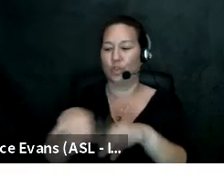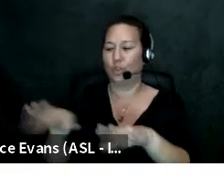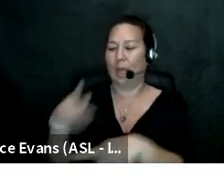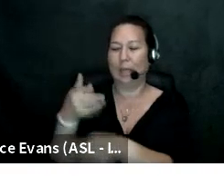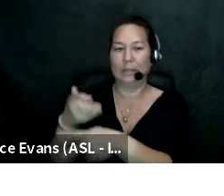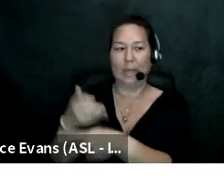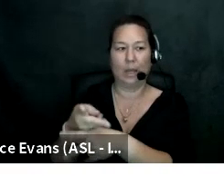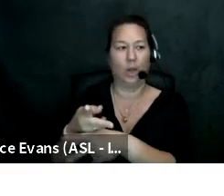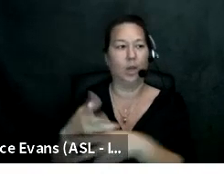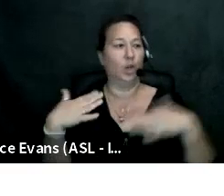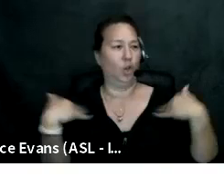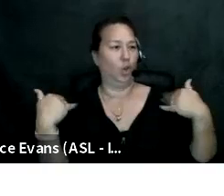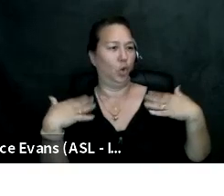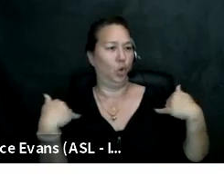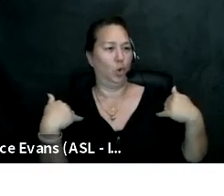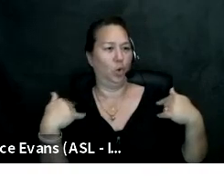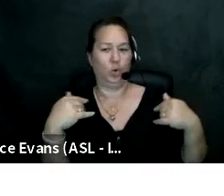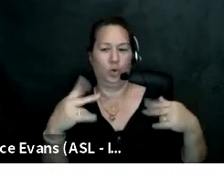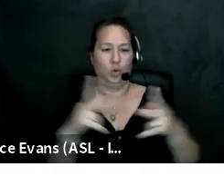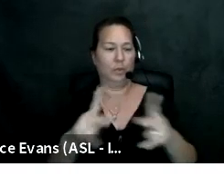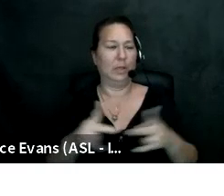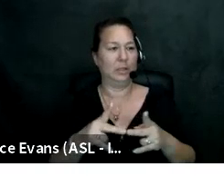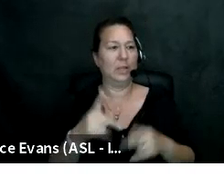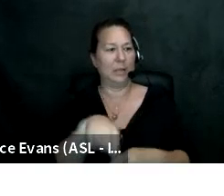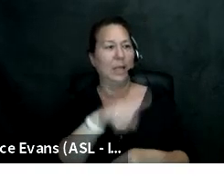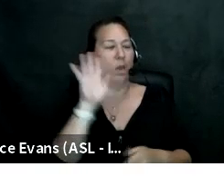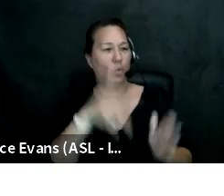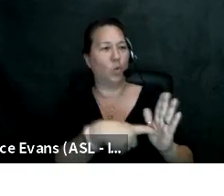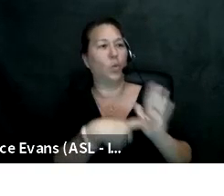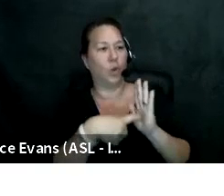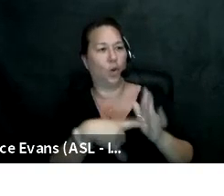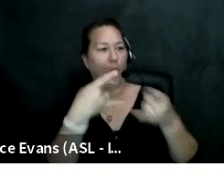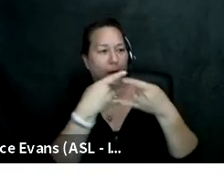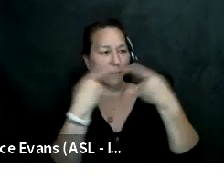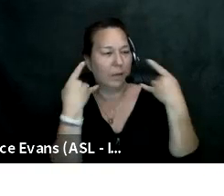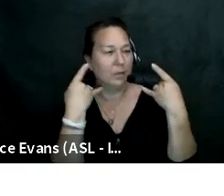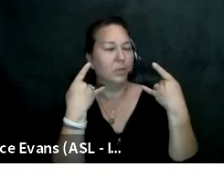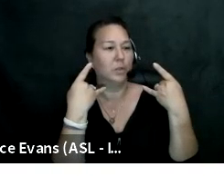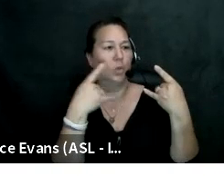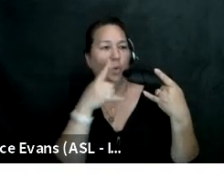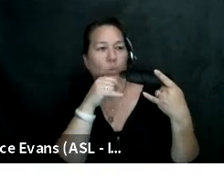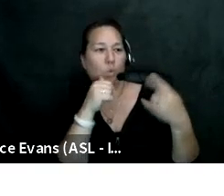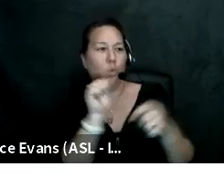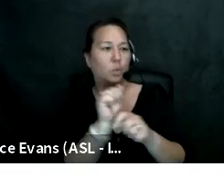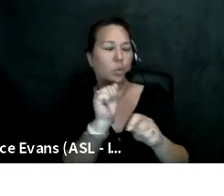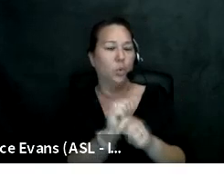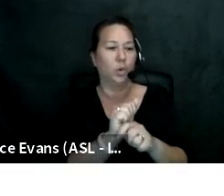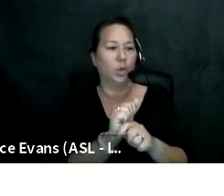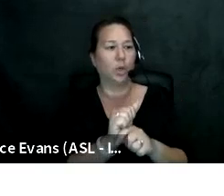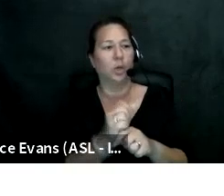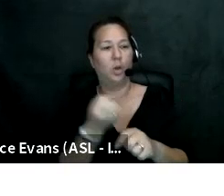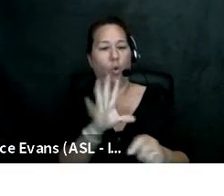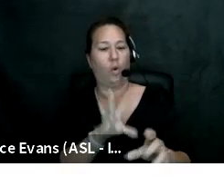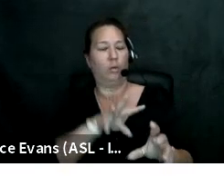youth settings where they will require face coverings for those in that work or are in those